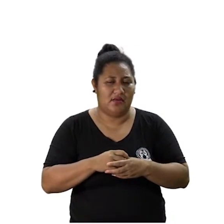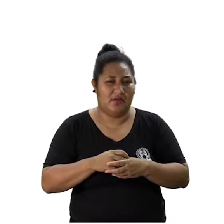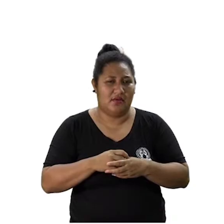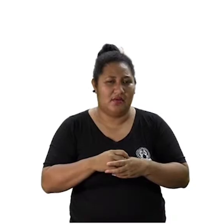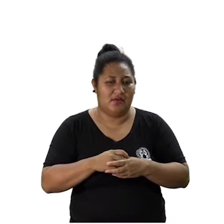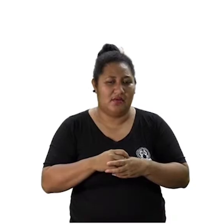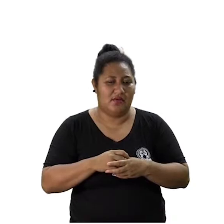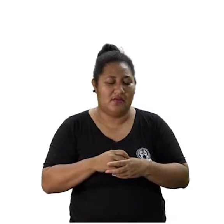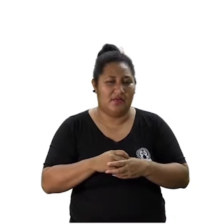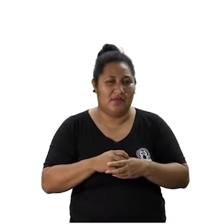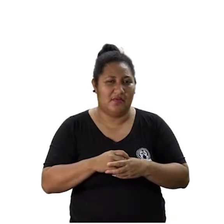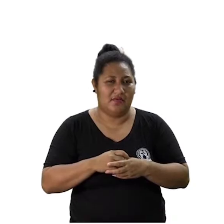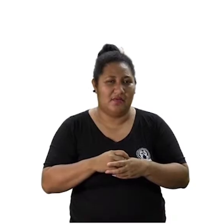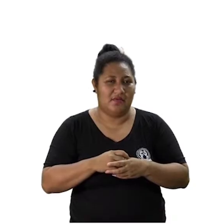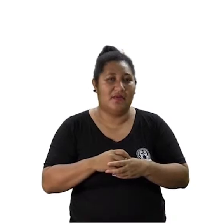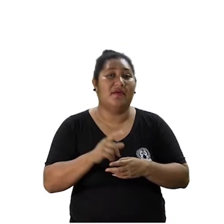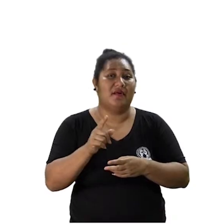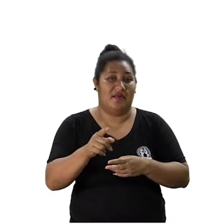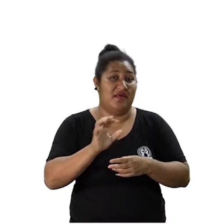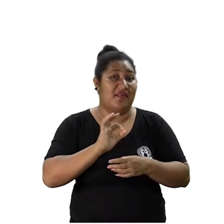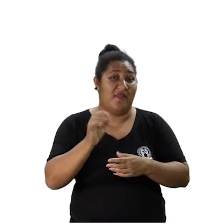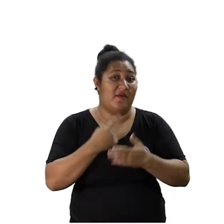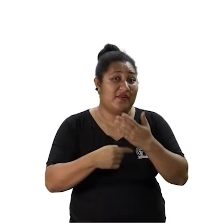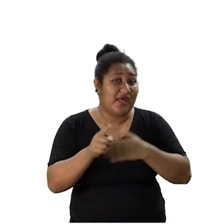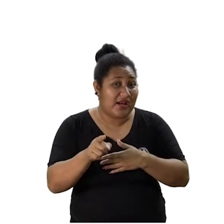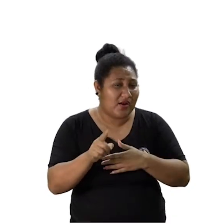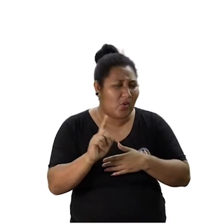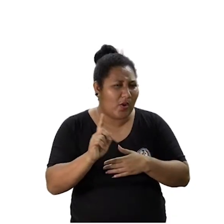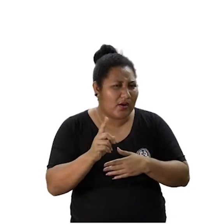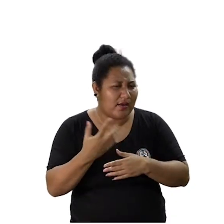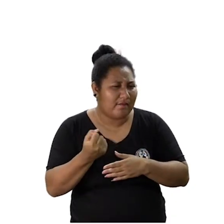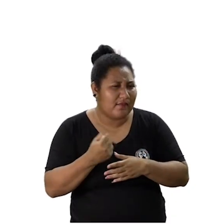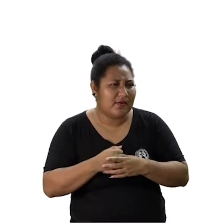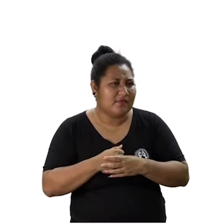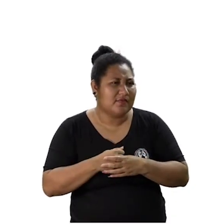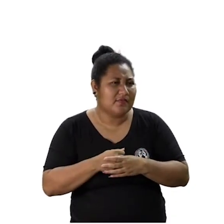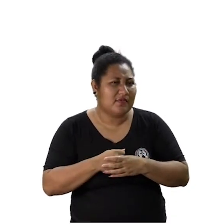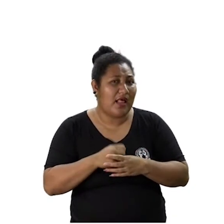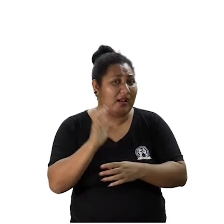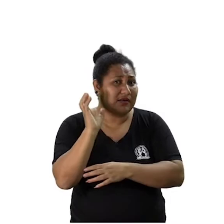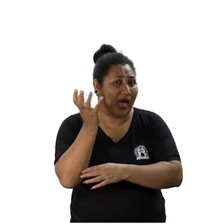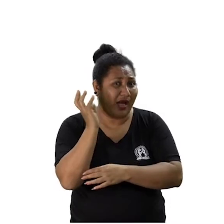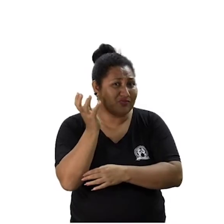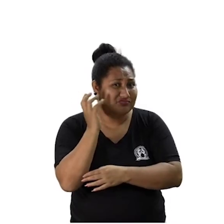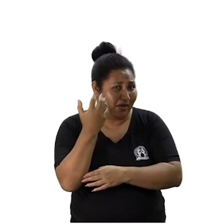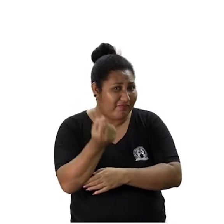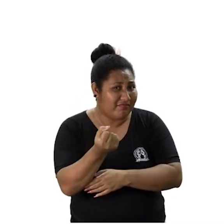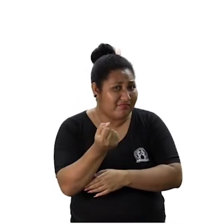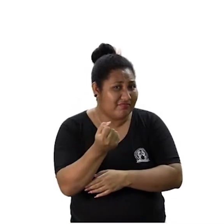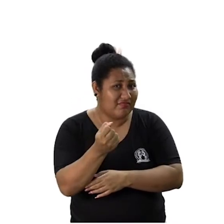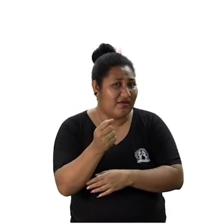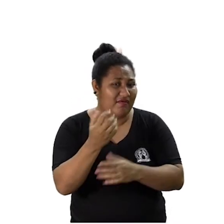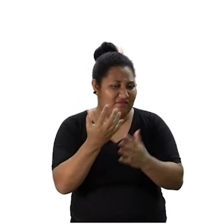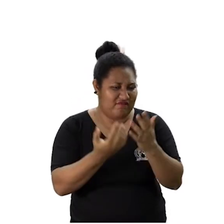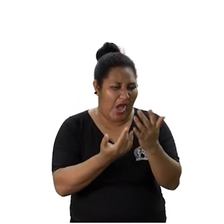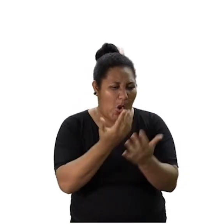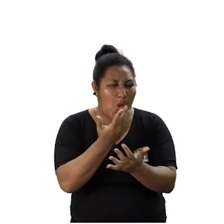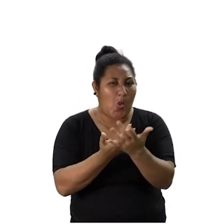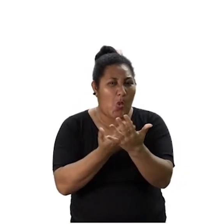Ia aele ngatai lea. Olo iei fo ia la au. O